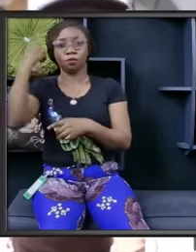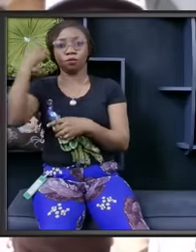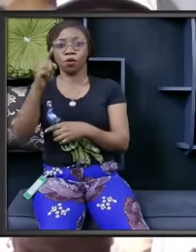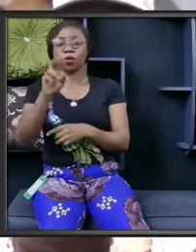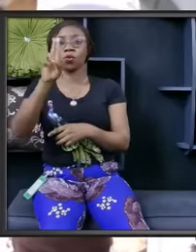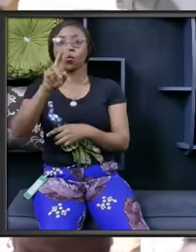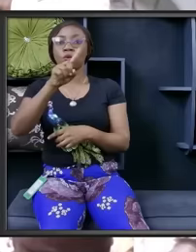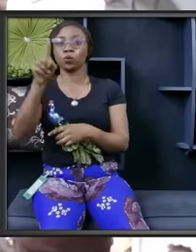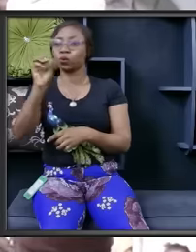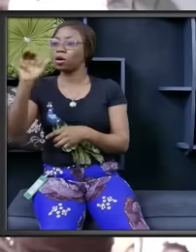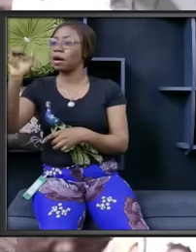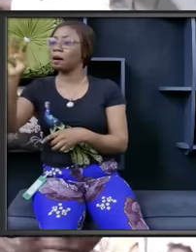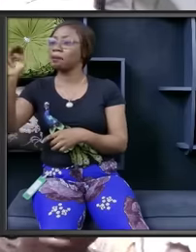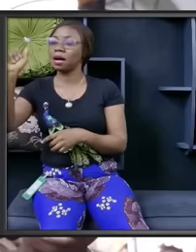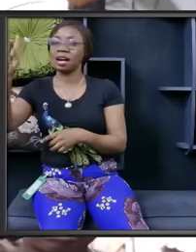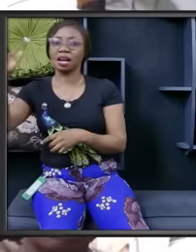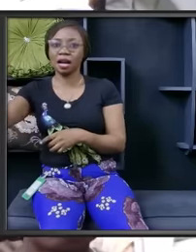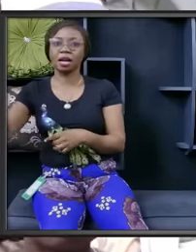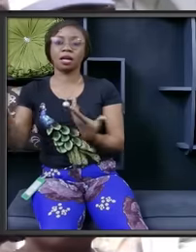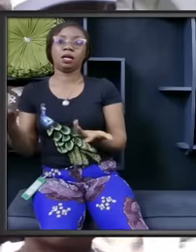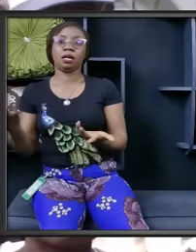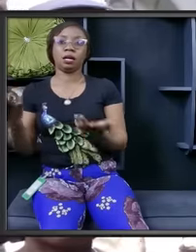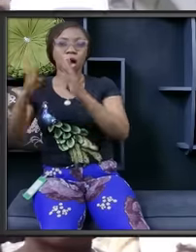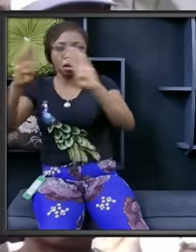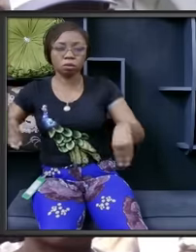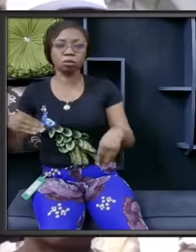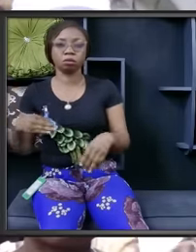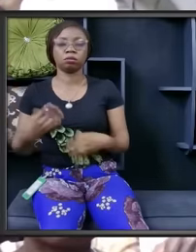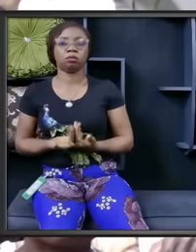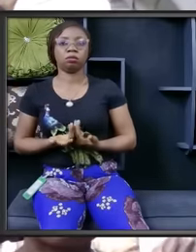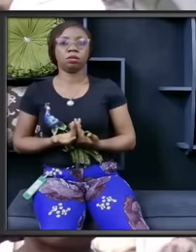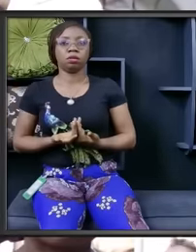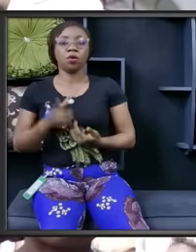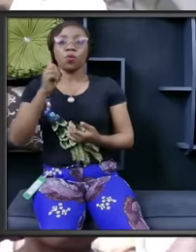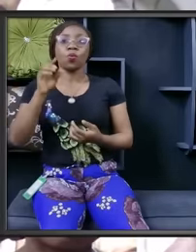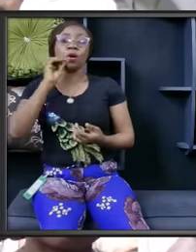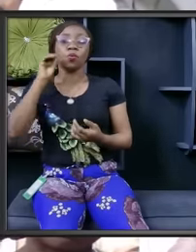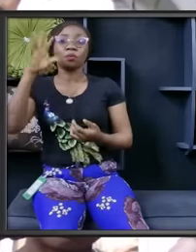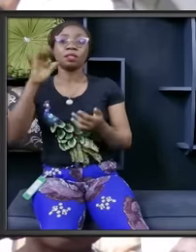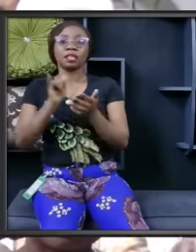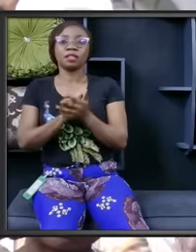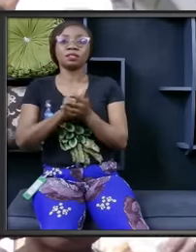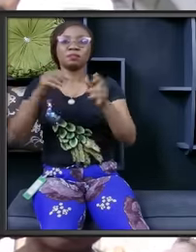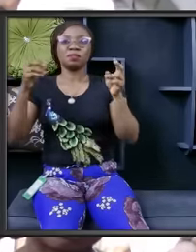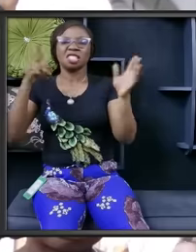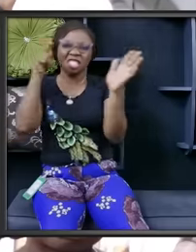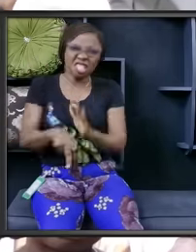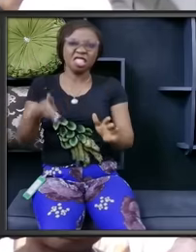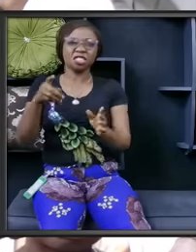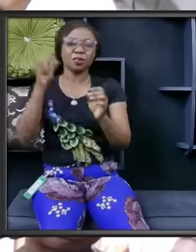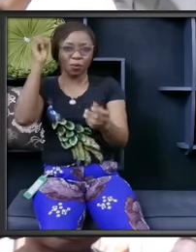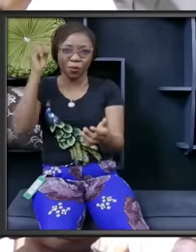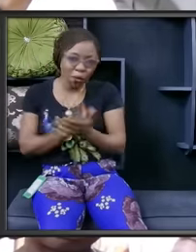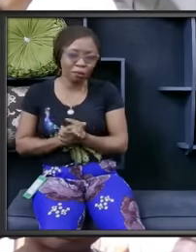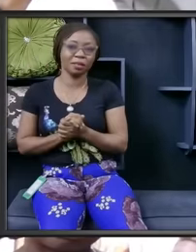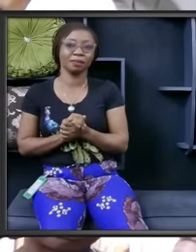Kago's house for my 50. Abakliki. Now there one woman way be notorious woman way killing husband. Where